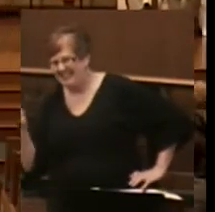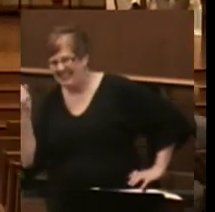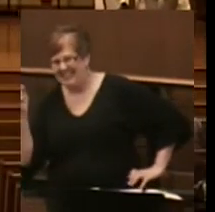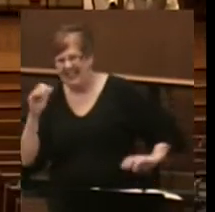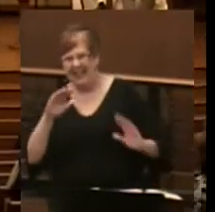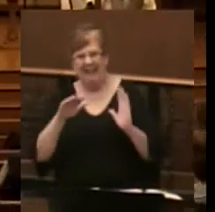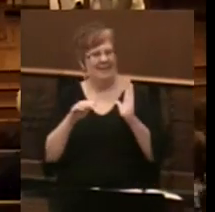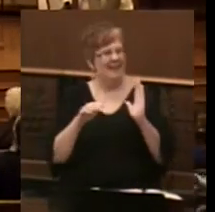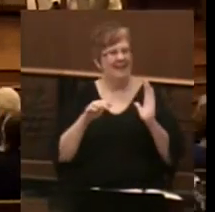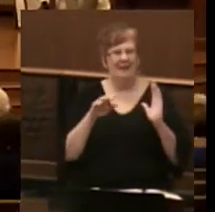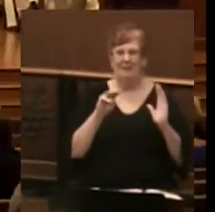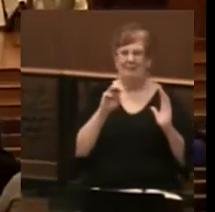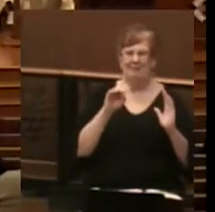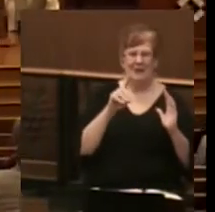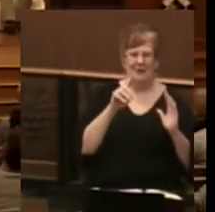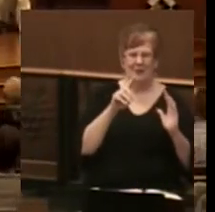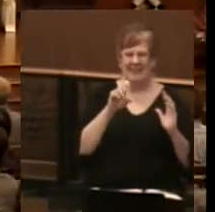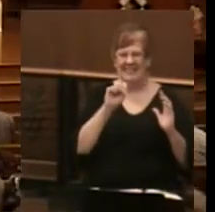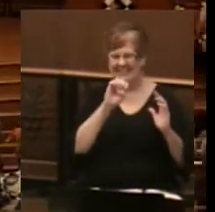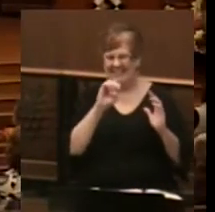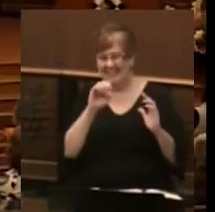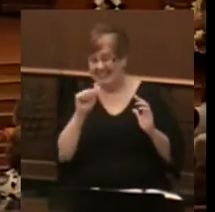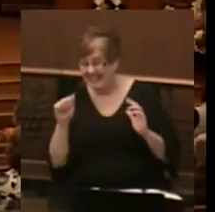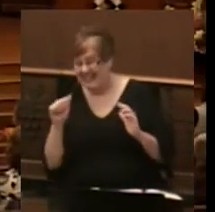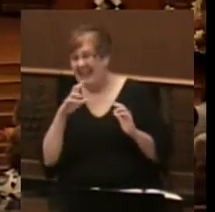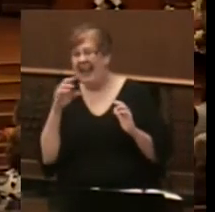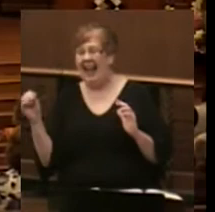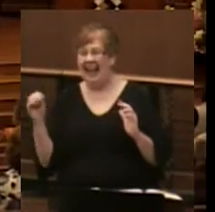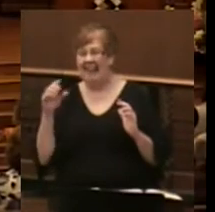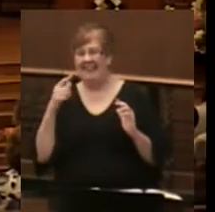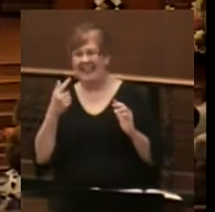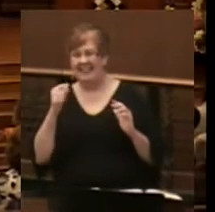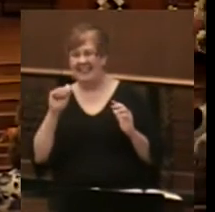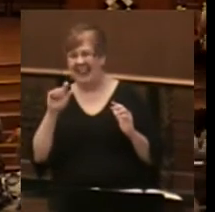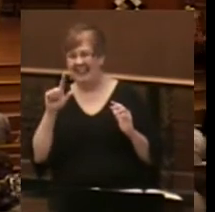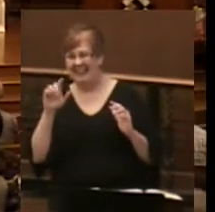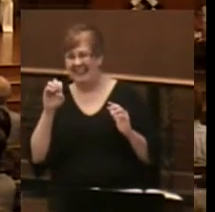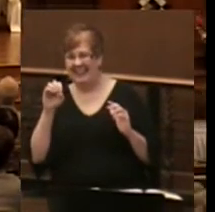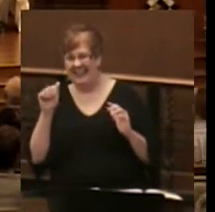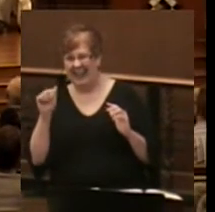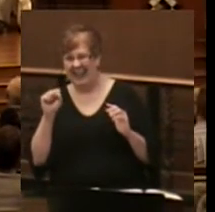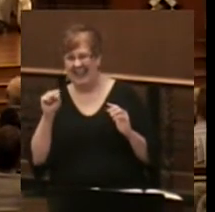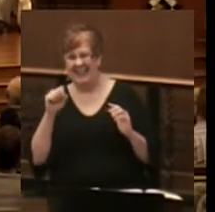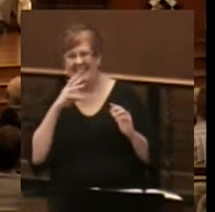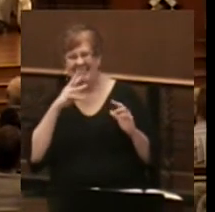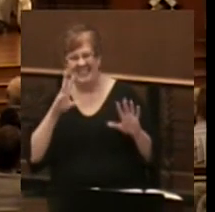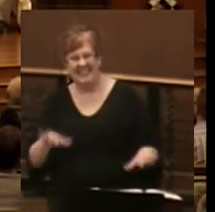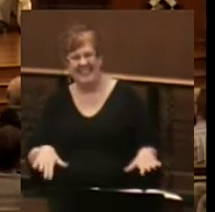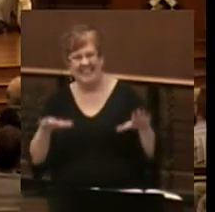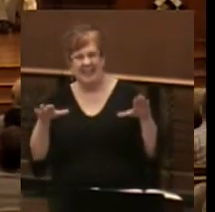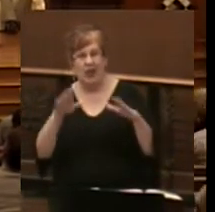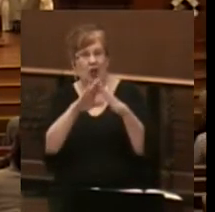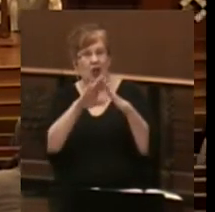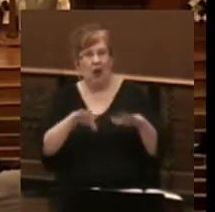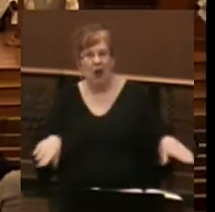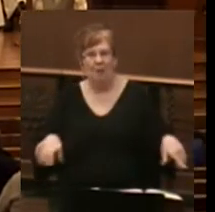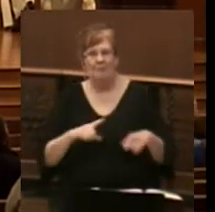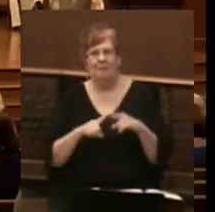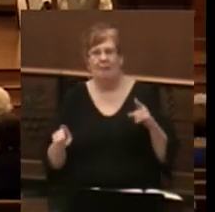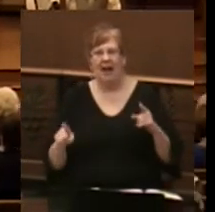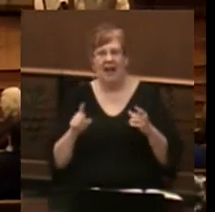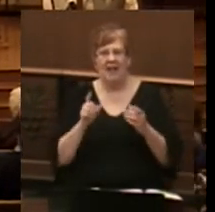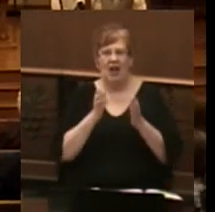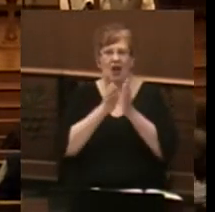and the Galilean Sea. And, you know, he calmed those Pharisees, but there was a